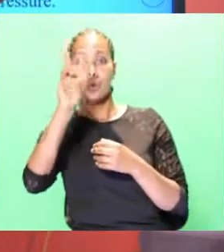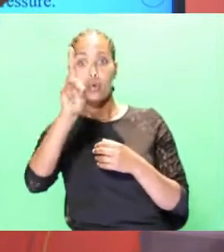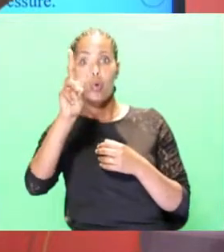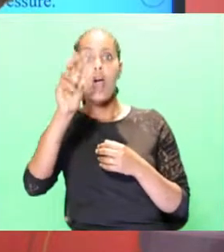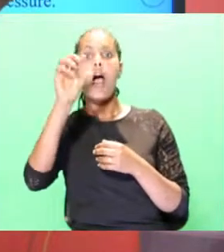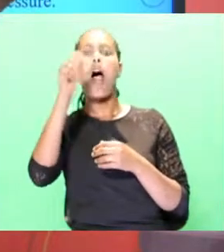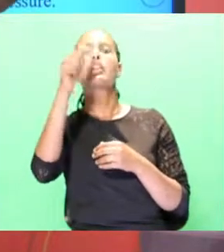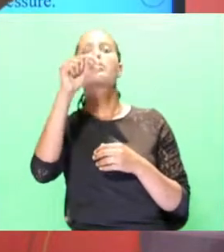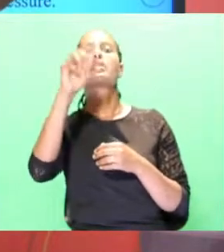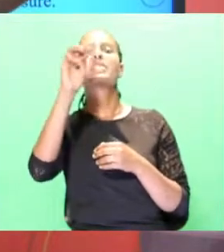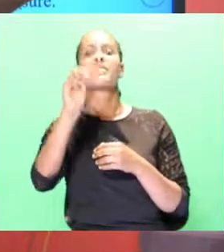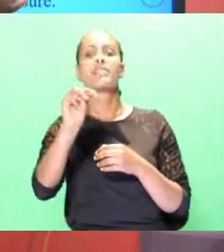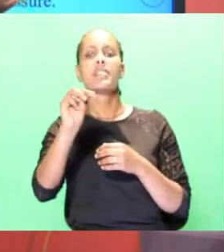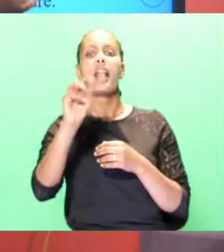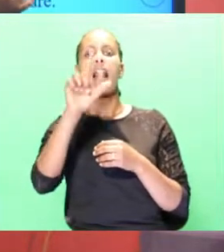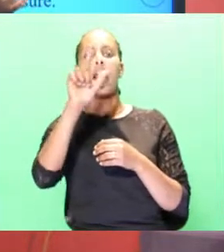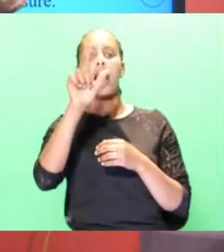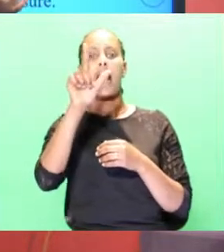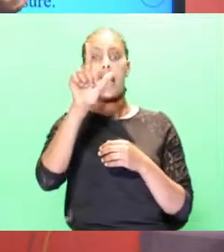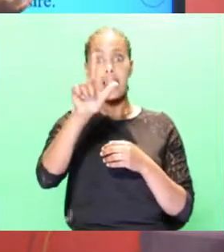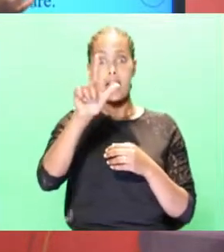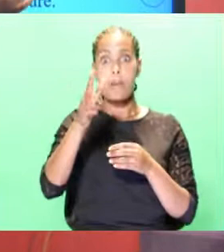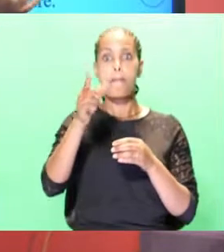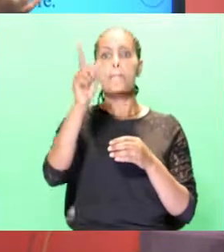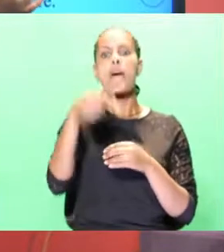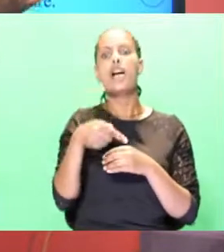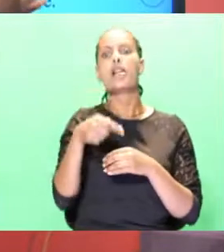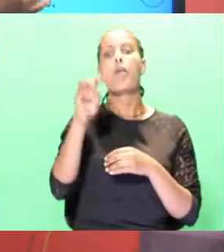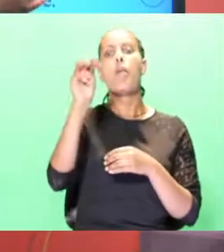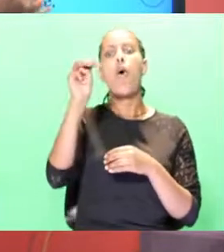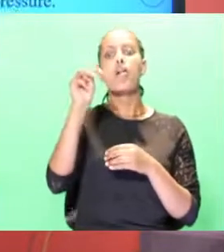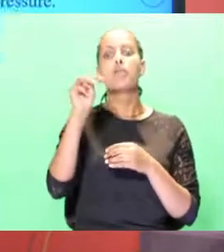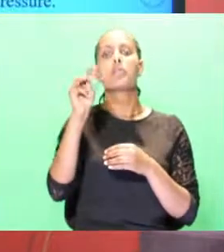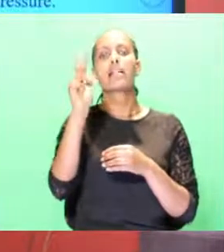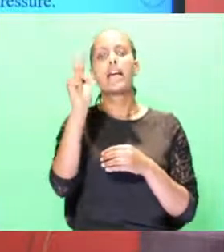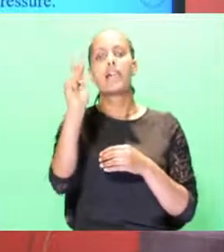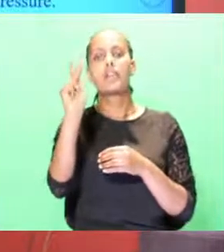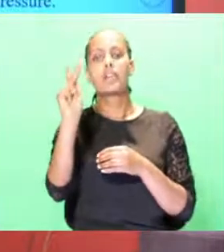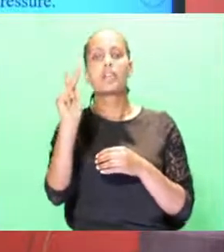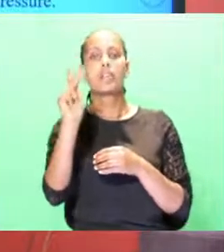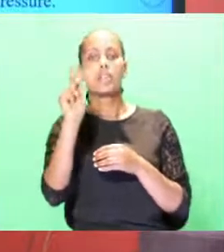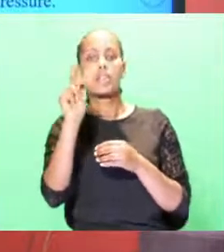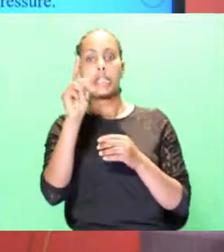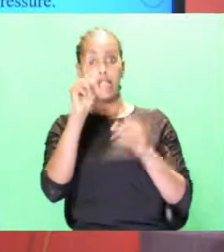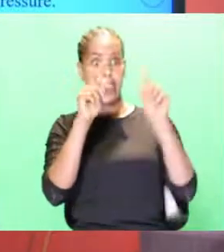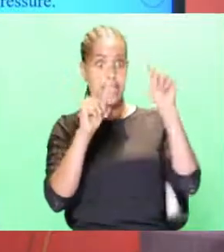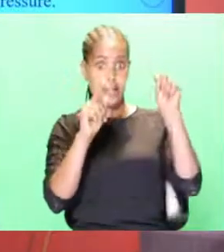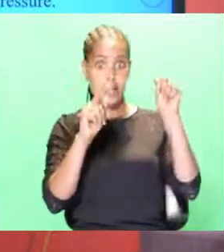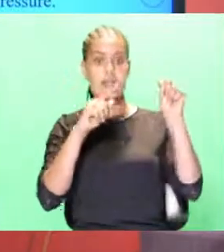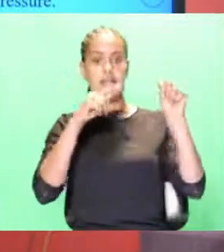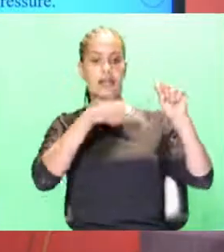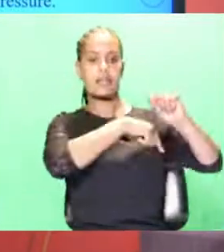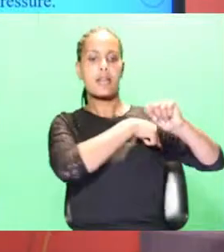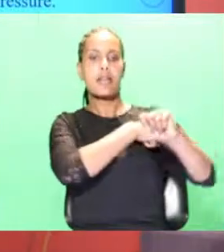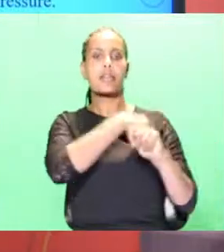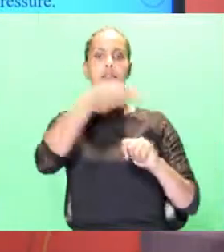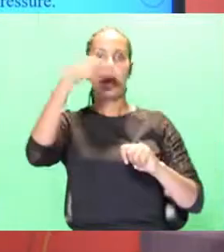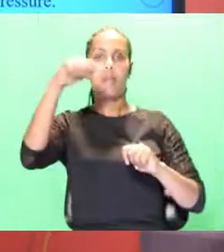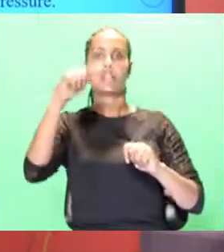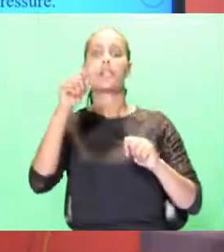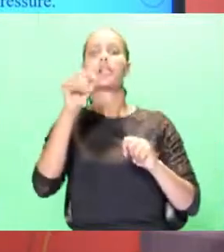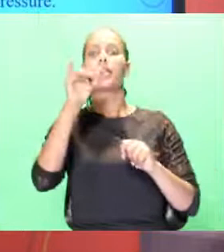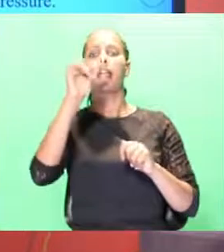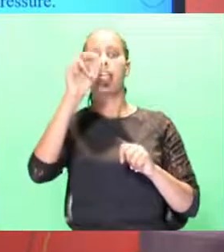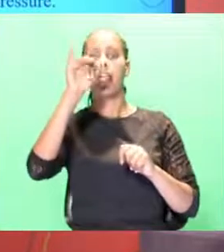0.082 atmosphere liter per mole Kelvin. T is temperature in